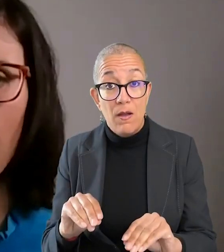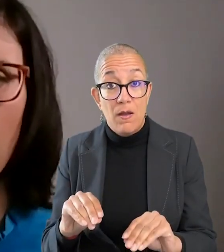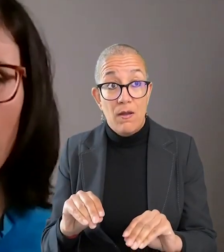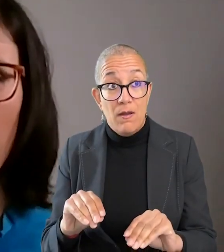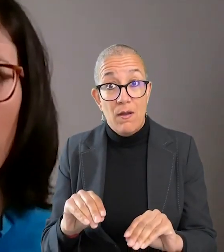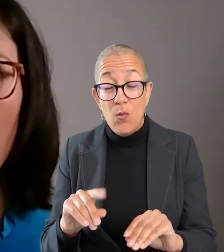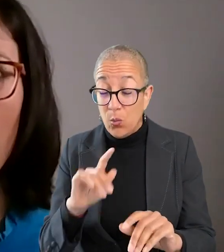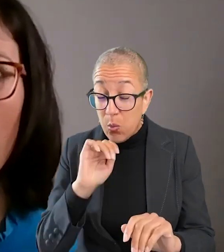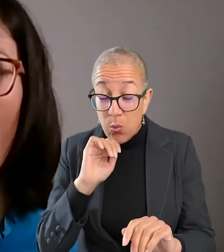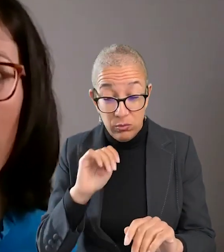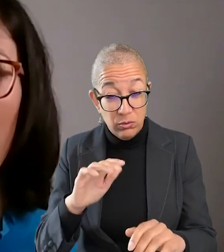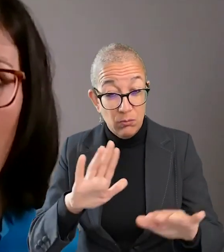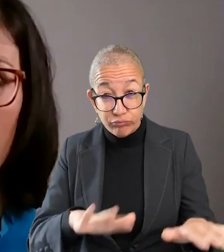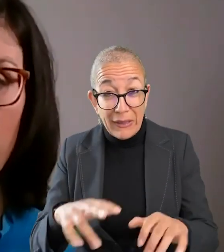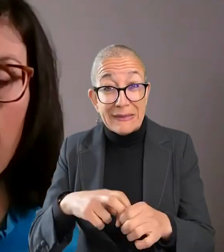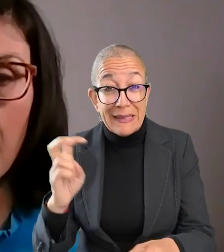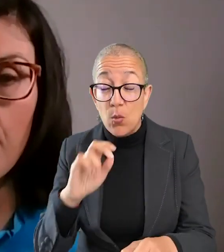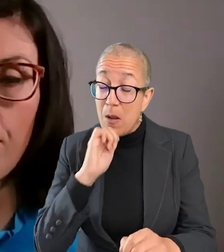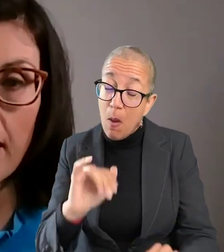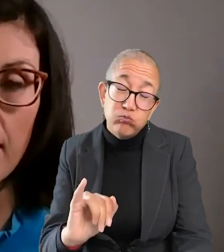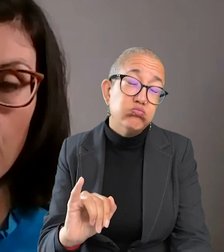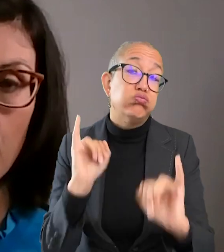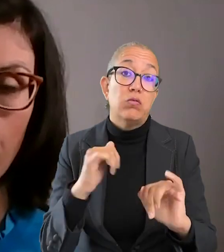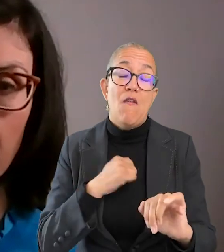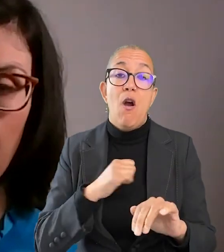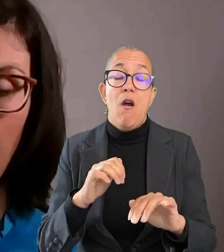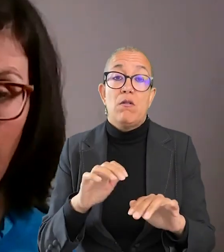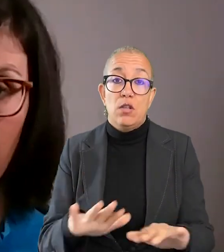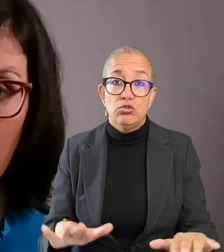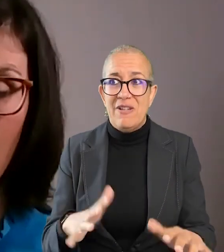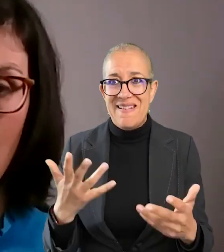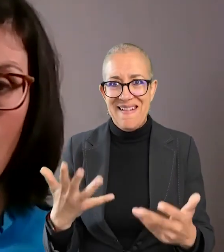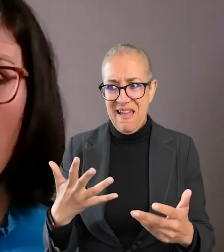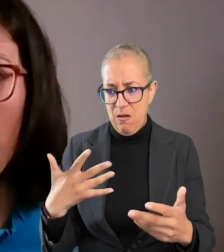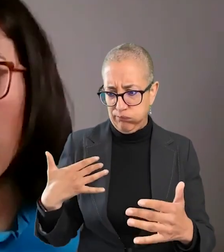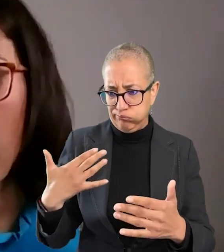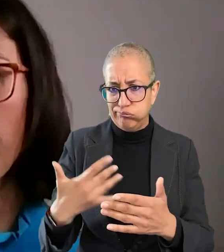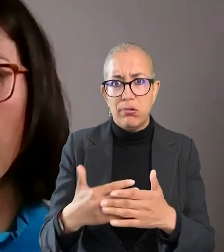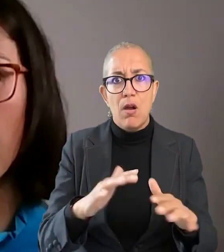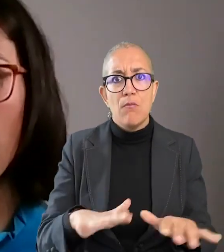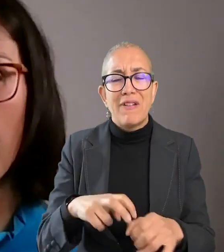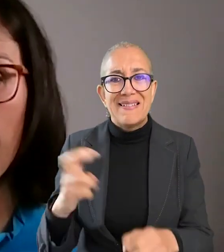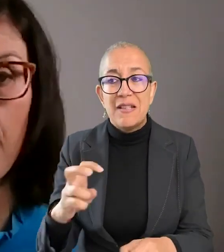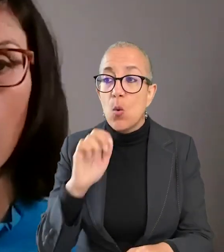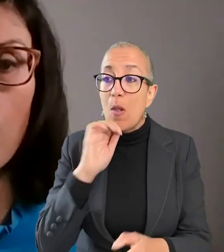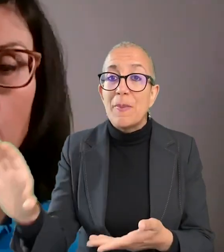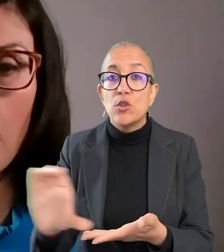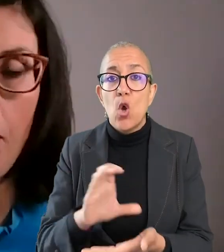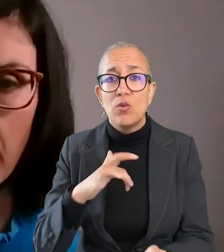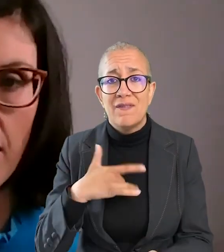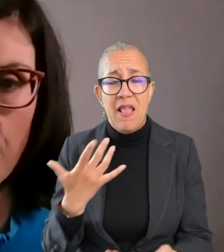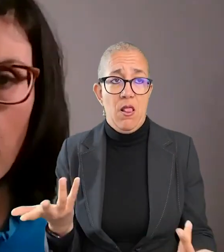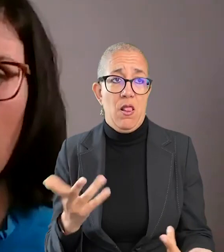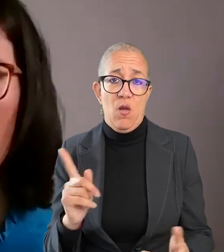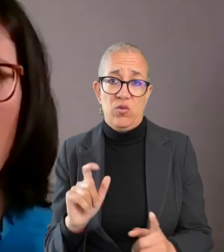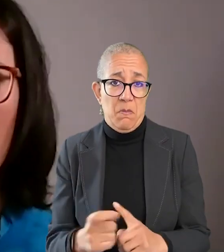thing for our country. And I think the worry I have is that now that Brexit has got to the point it has, we are going to have donors who are going to feel, well, what's the